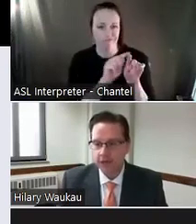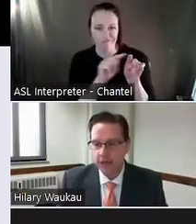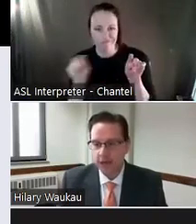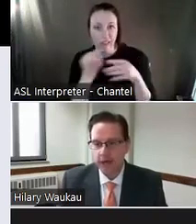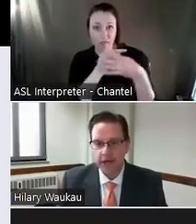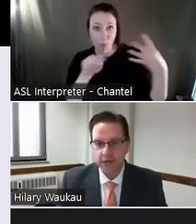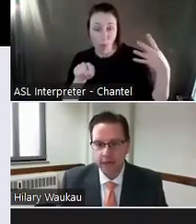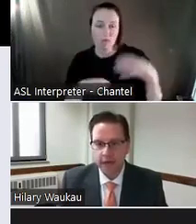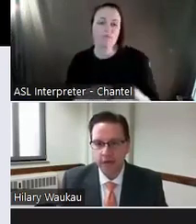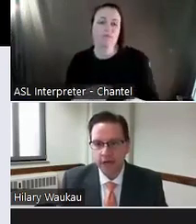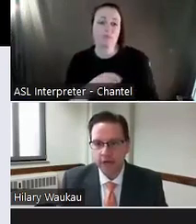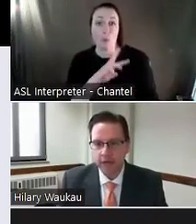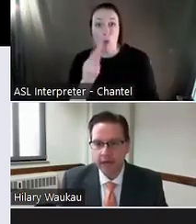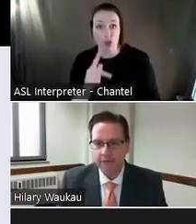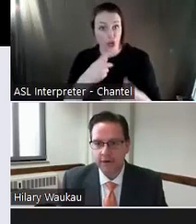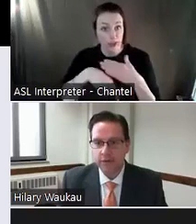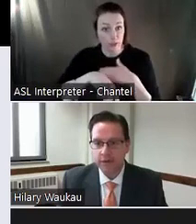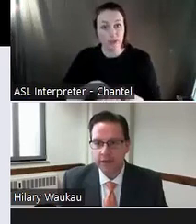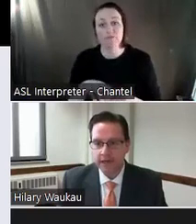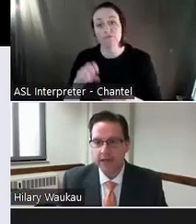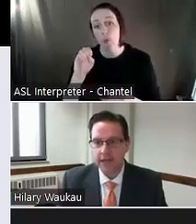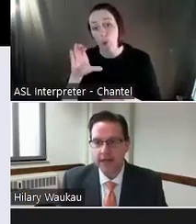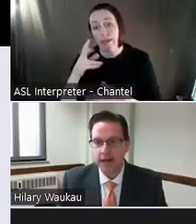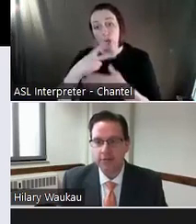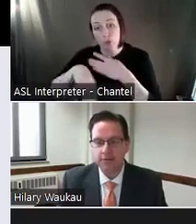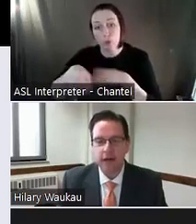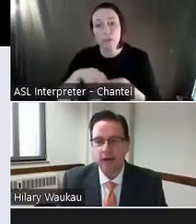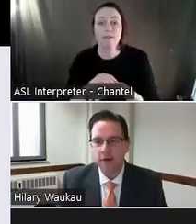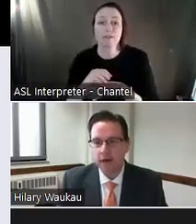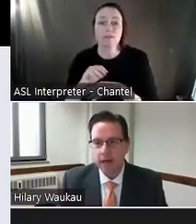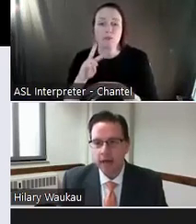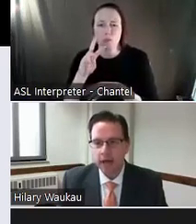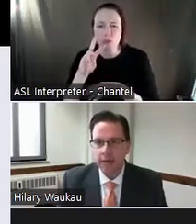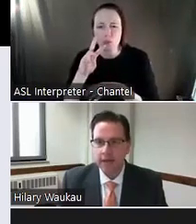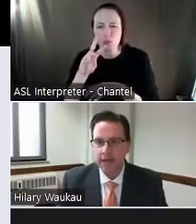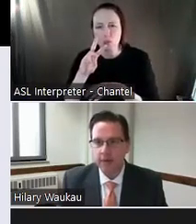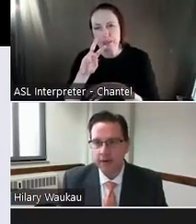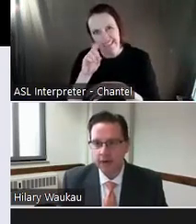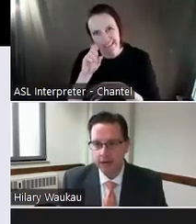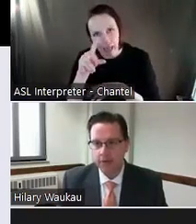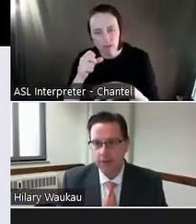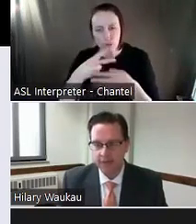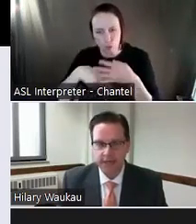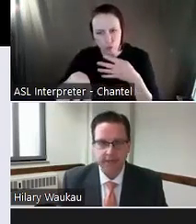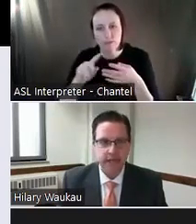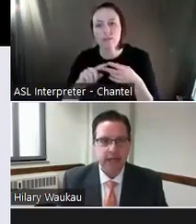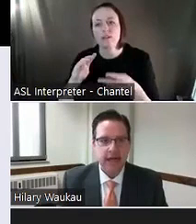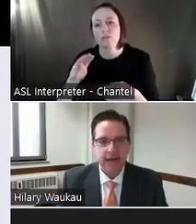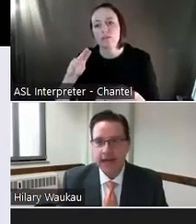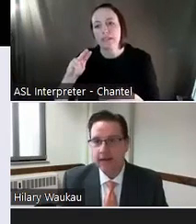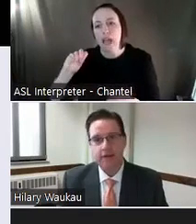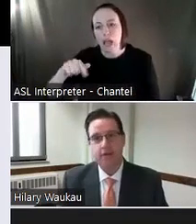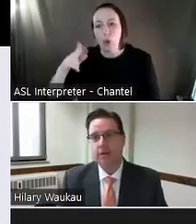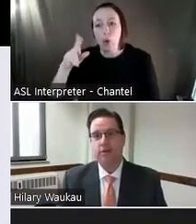in Waukesha here next week, Eau Claire the week after, as well as the Dells, and then up to Minocqua at the end of the month here on April 26th.